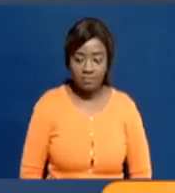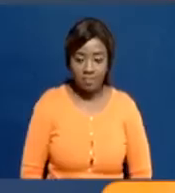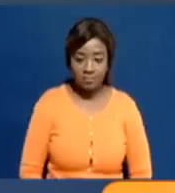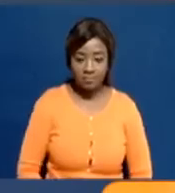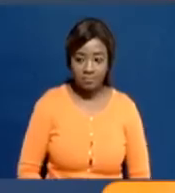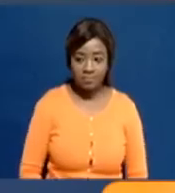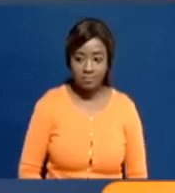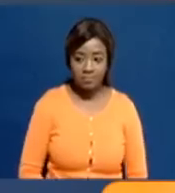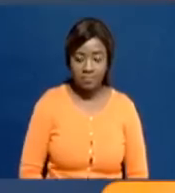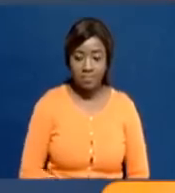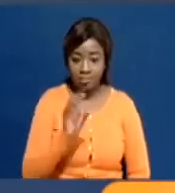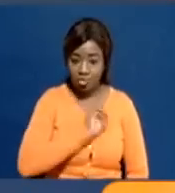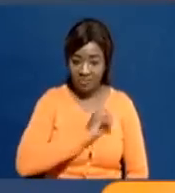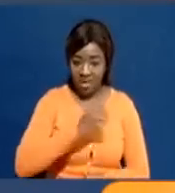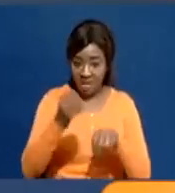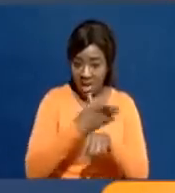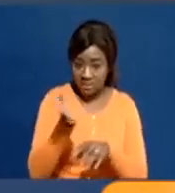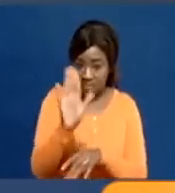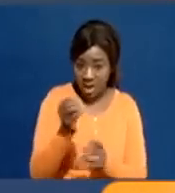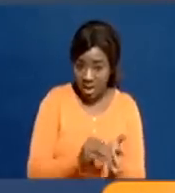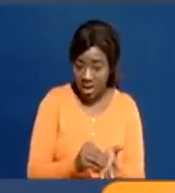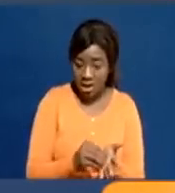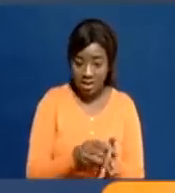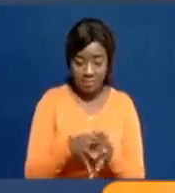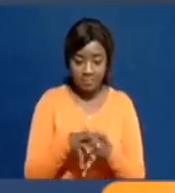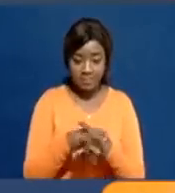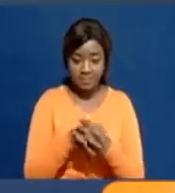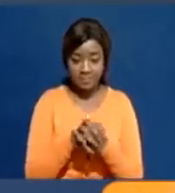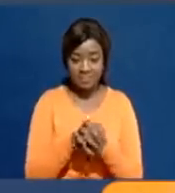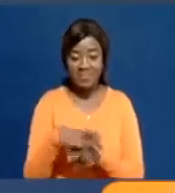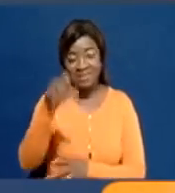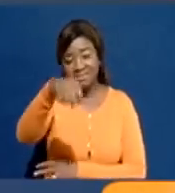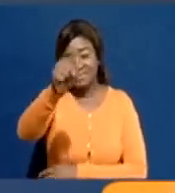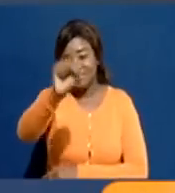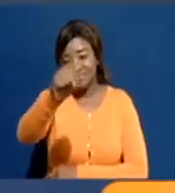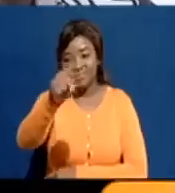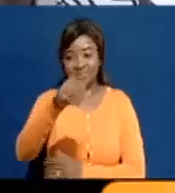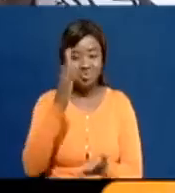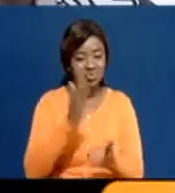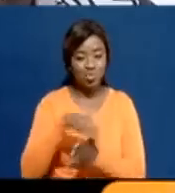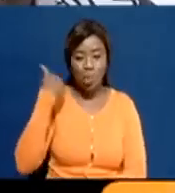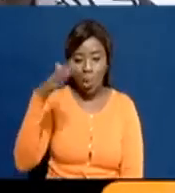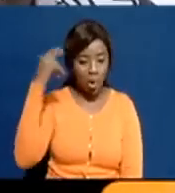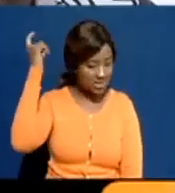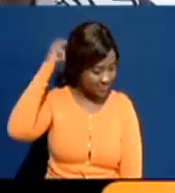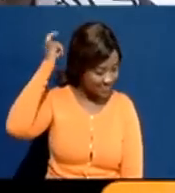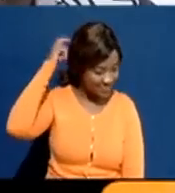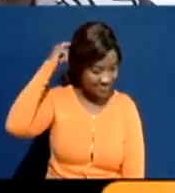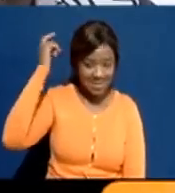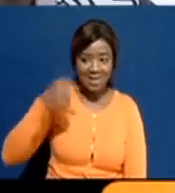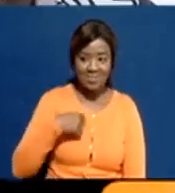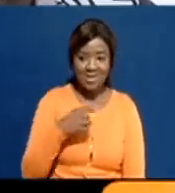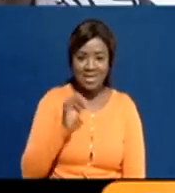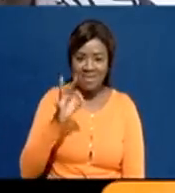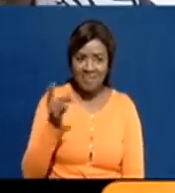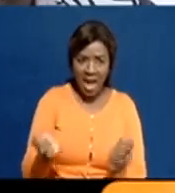Sorry? Do you fear the cancer coming back? Yeah, that is something that is in the back of my mind all the time. Every time I get a